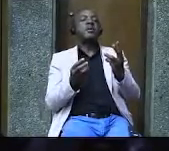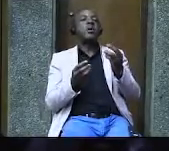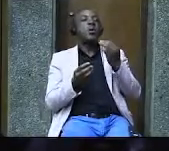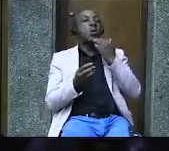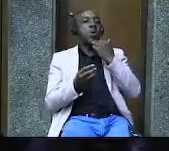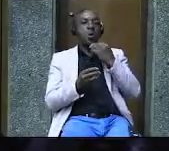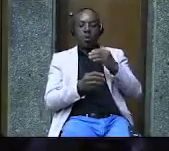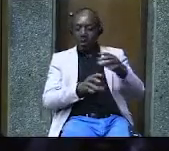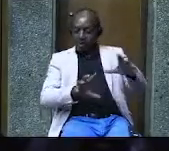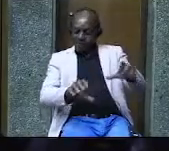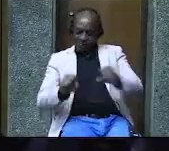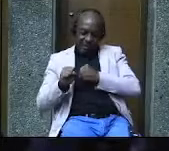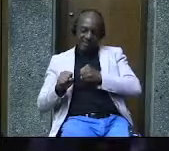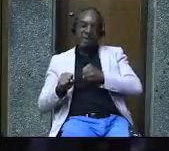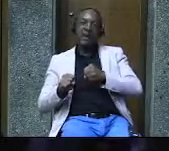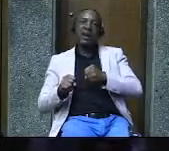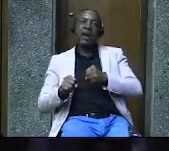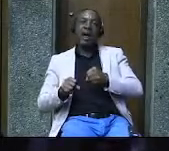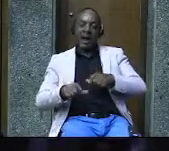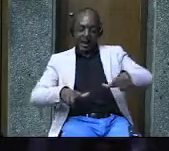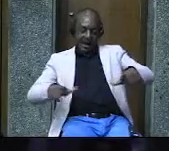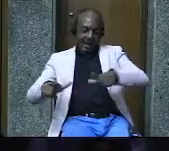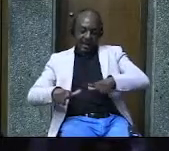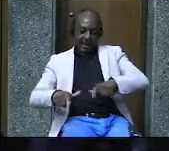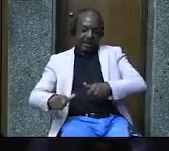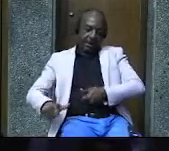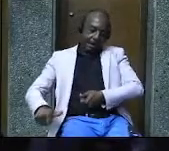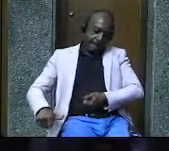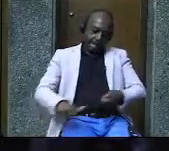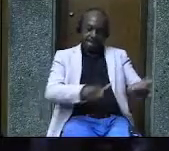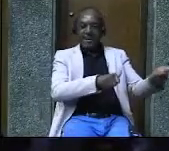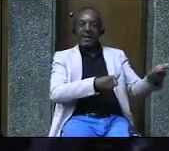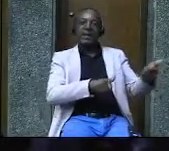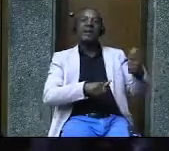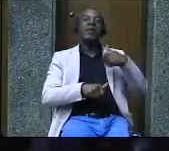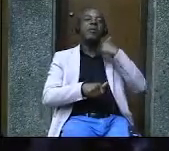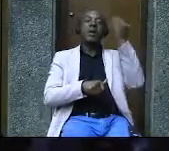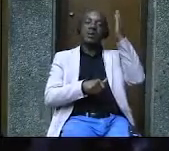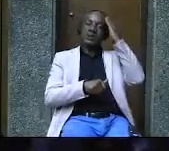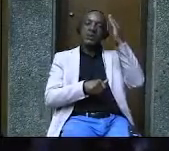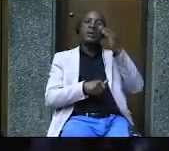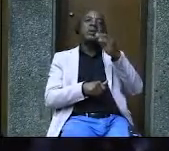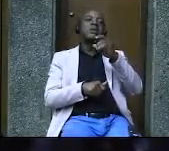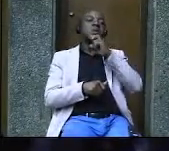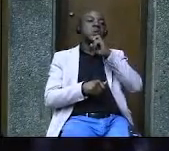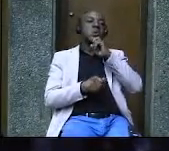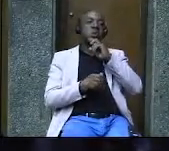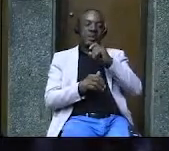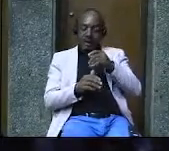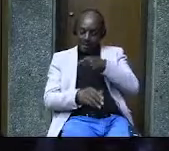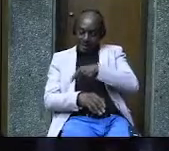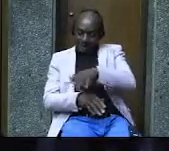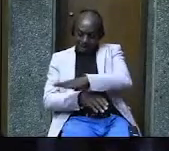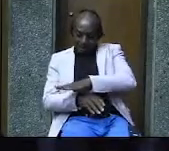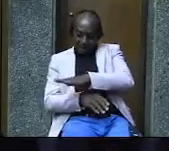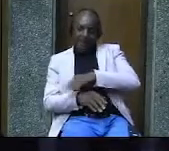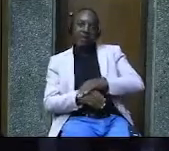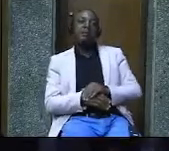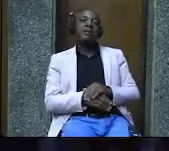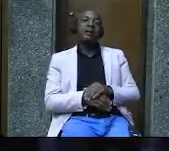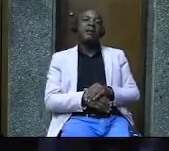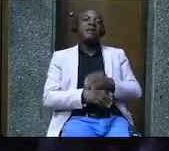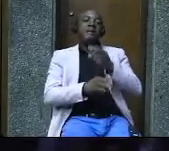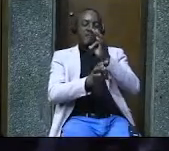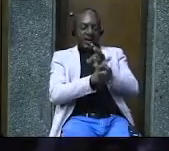bona because ke ona ntho re batlang re batla lefatshe le sebedisa. And then bong khone ba rona ba re sile le